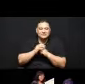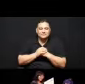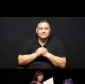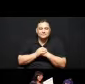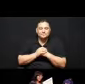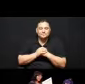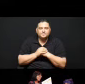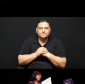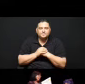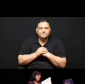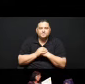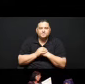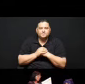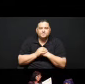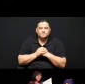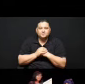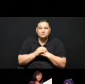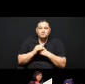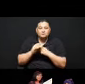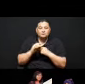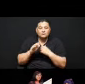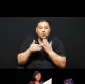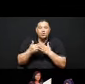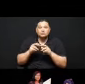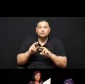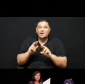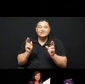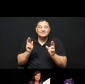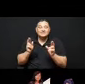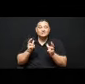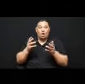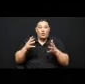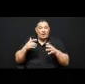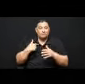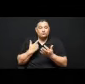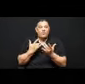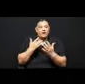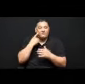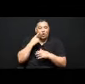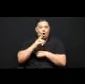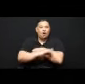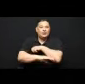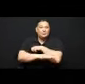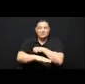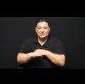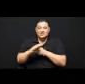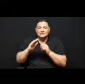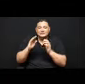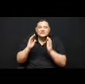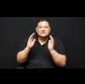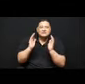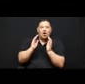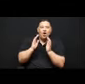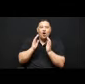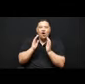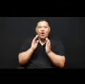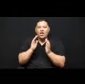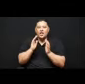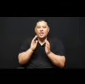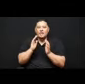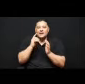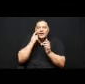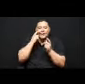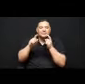Already, I am waiting for autumn and its small glimpses of resurrection. At Idlewild,